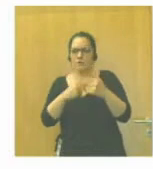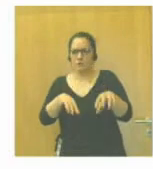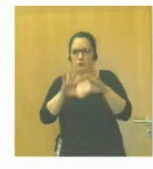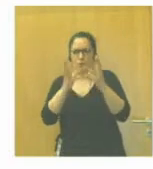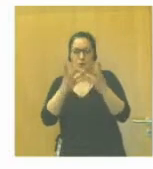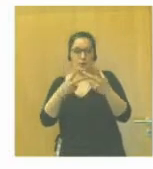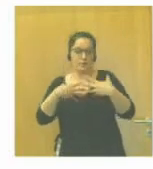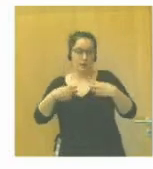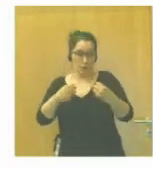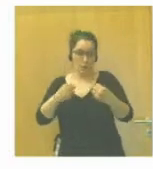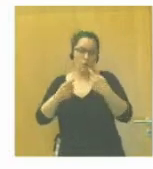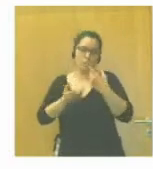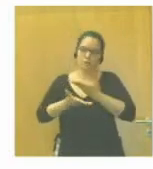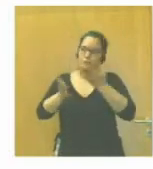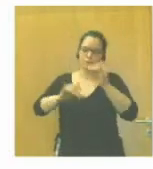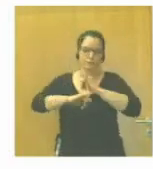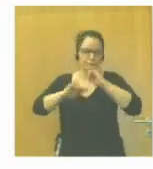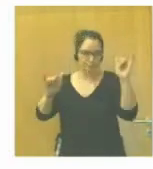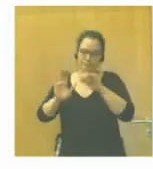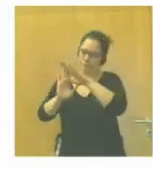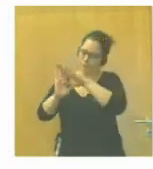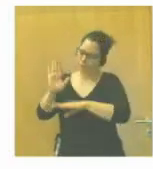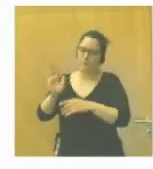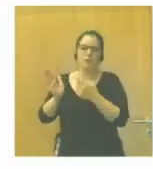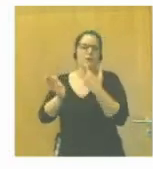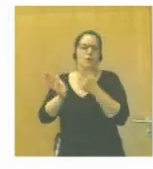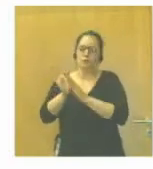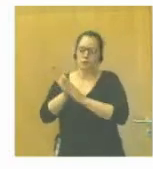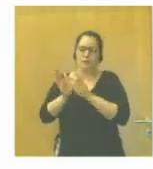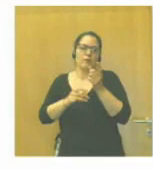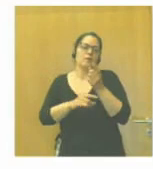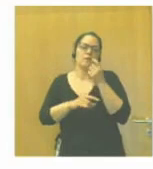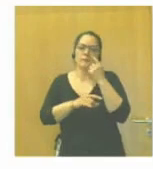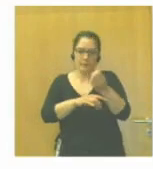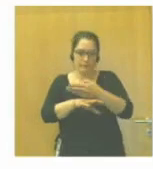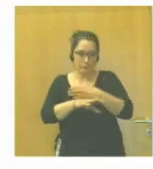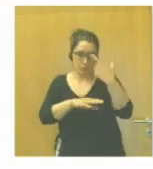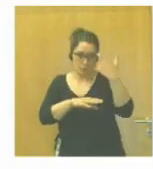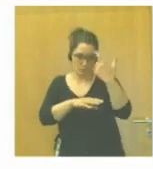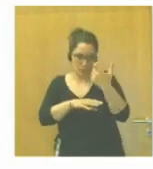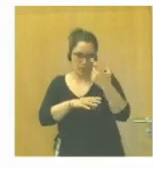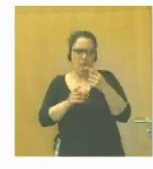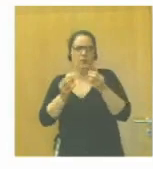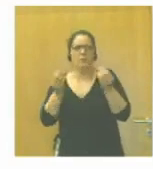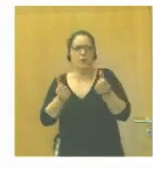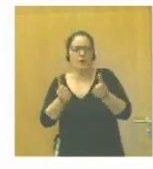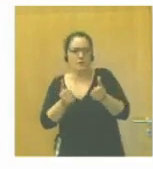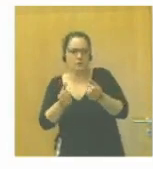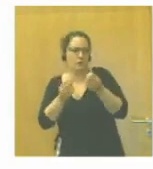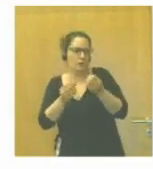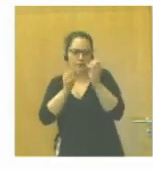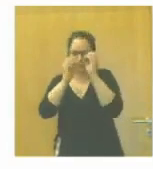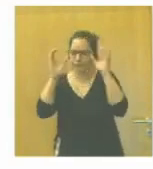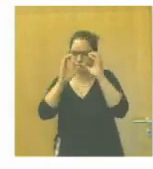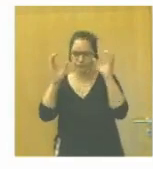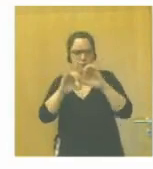Imperative. This was in response to alarming global rising rates of suicide. This at the time provided a